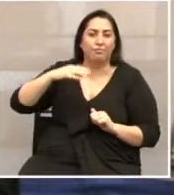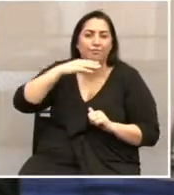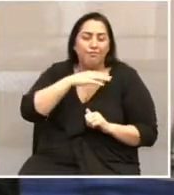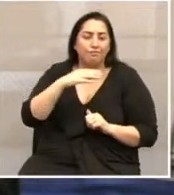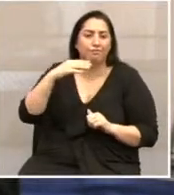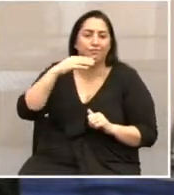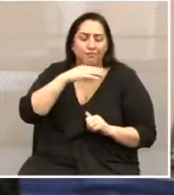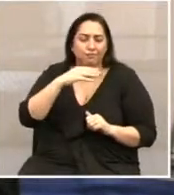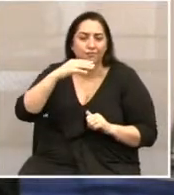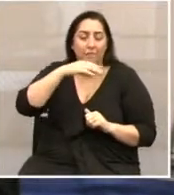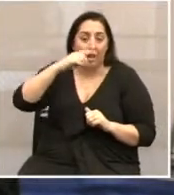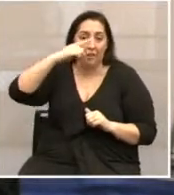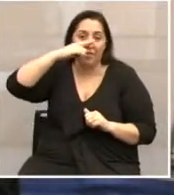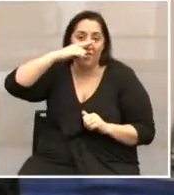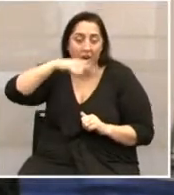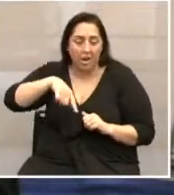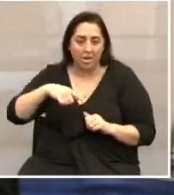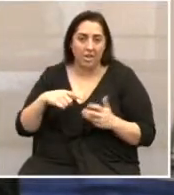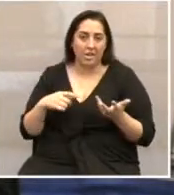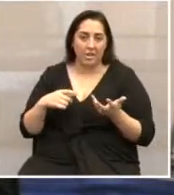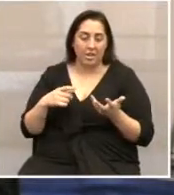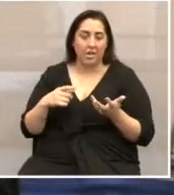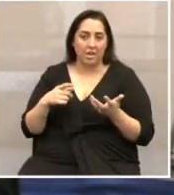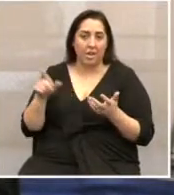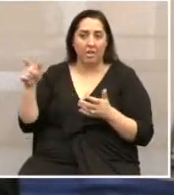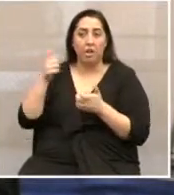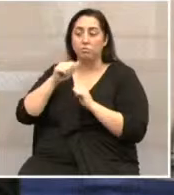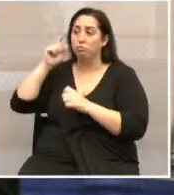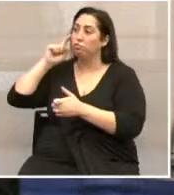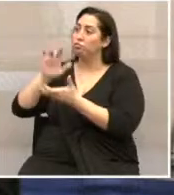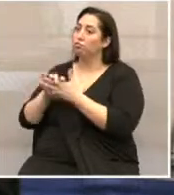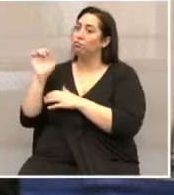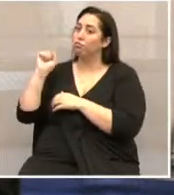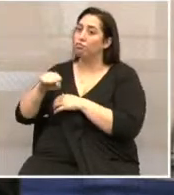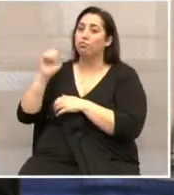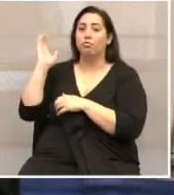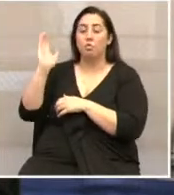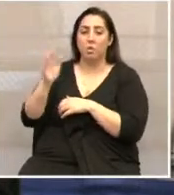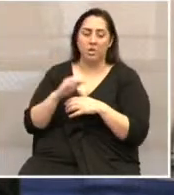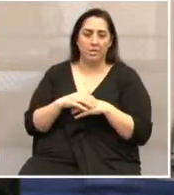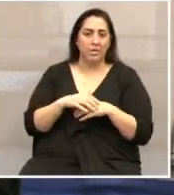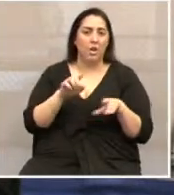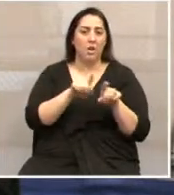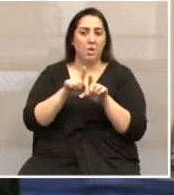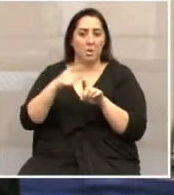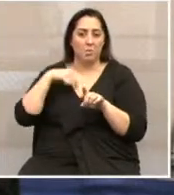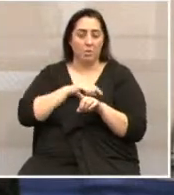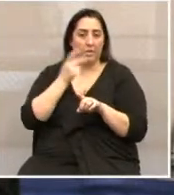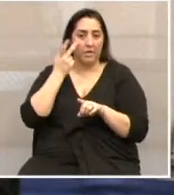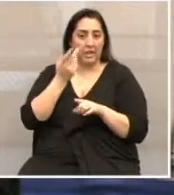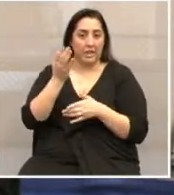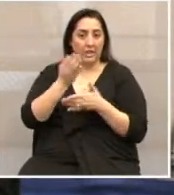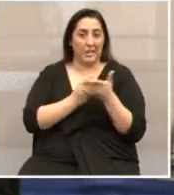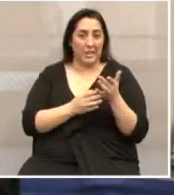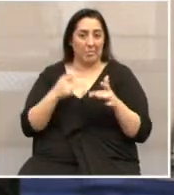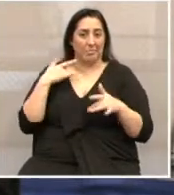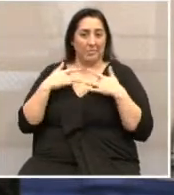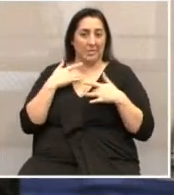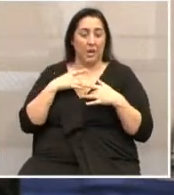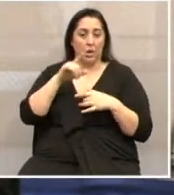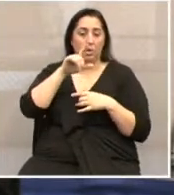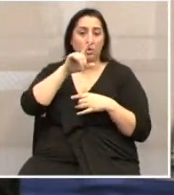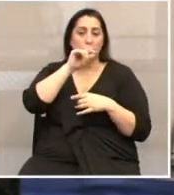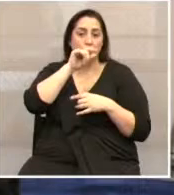democratic institutions. We have seen also concerning tweets, WhatsApp reports